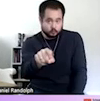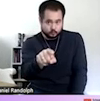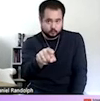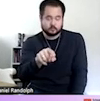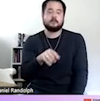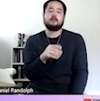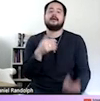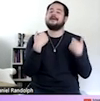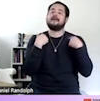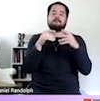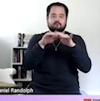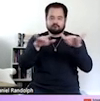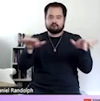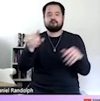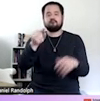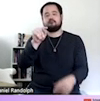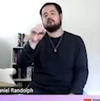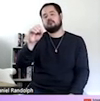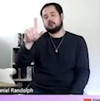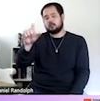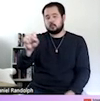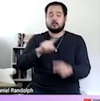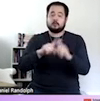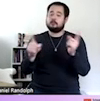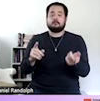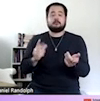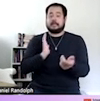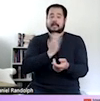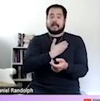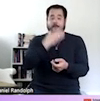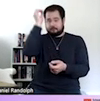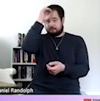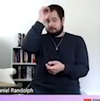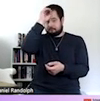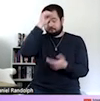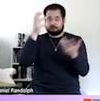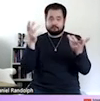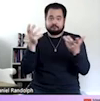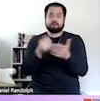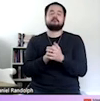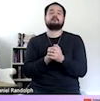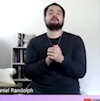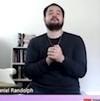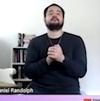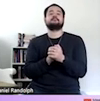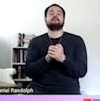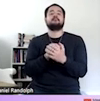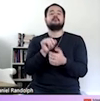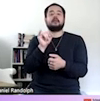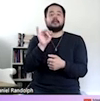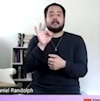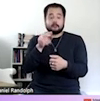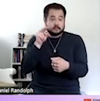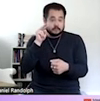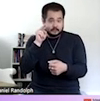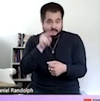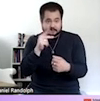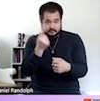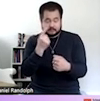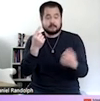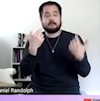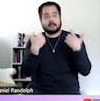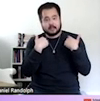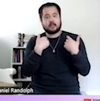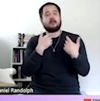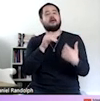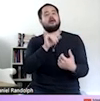there. I think what we have found is just that having something that speaks to and meets the needs of whatever community